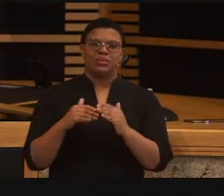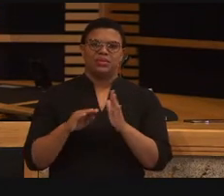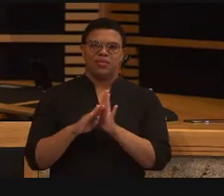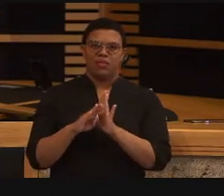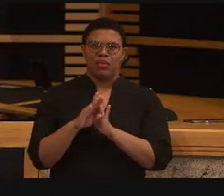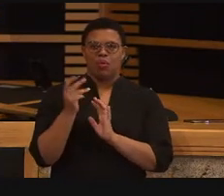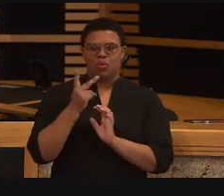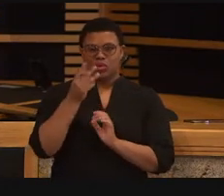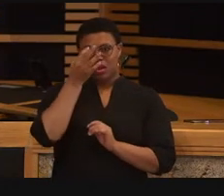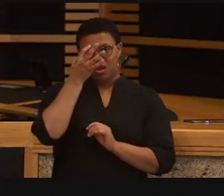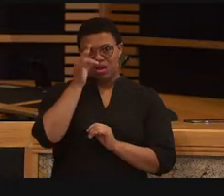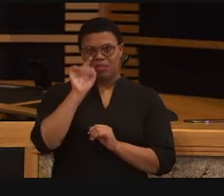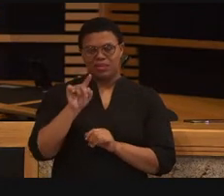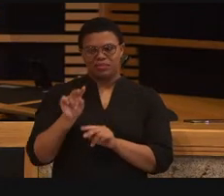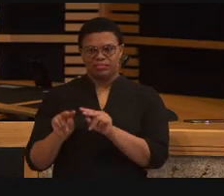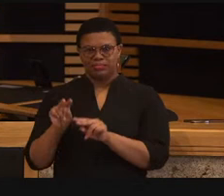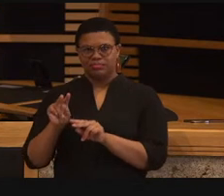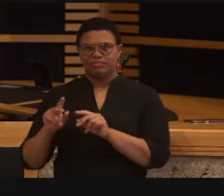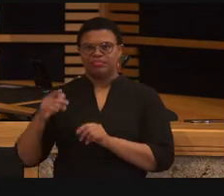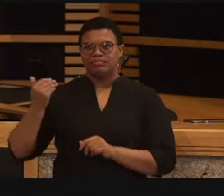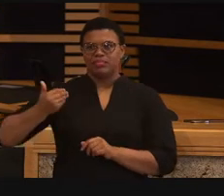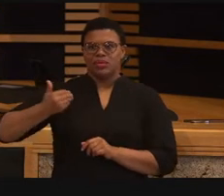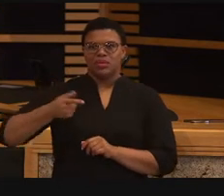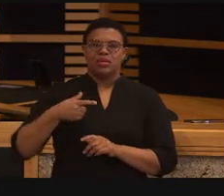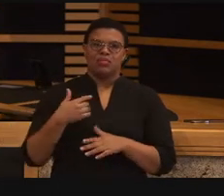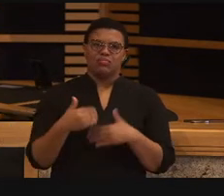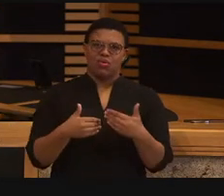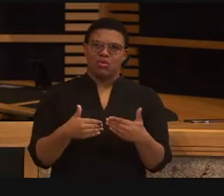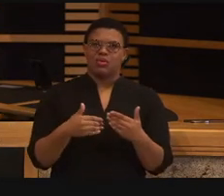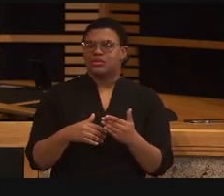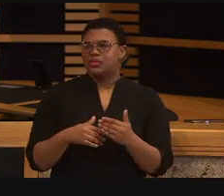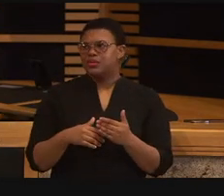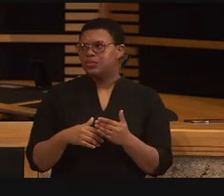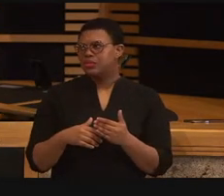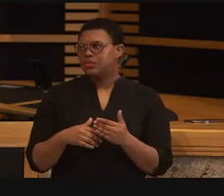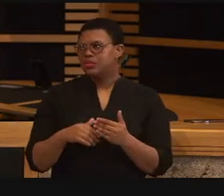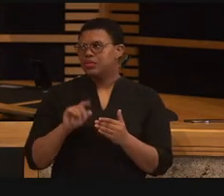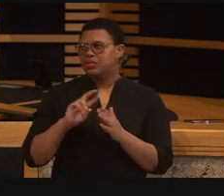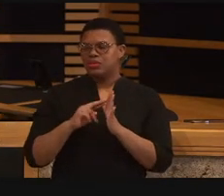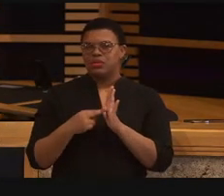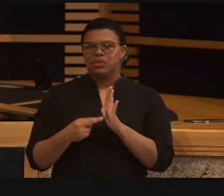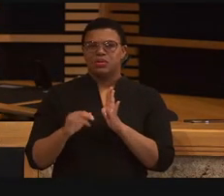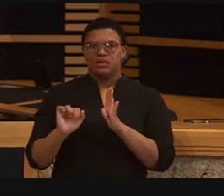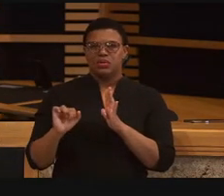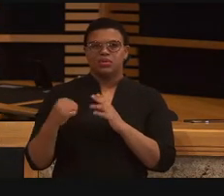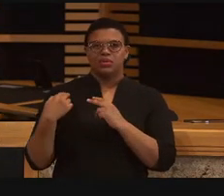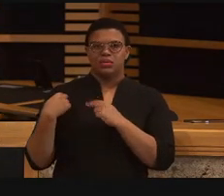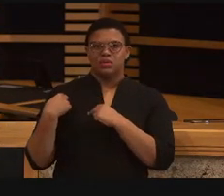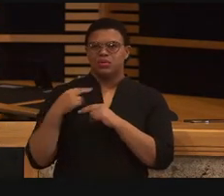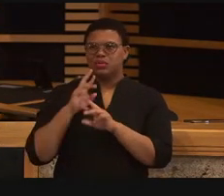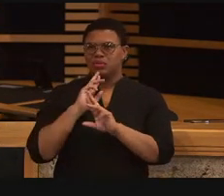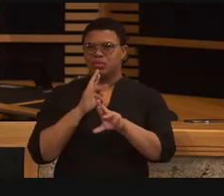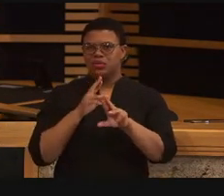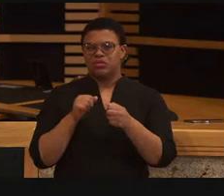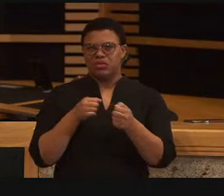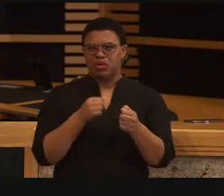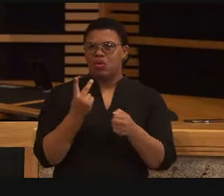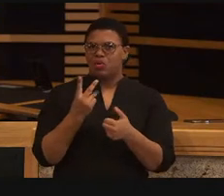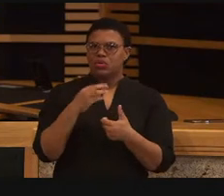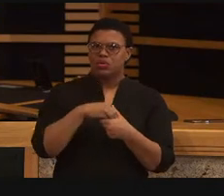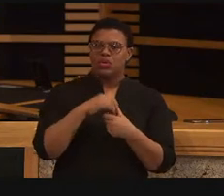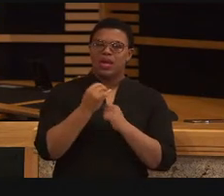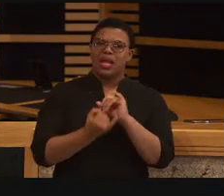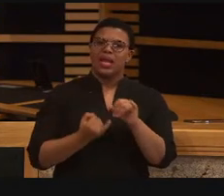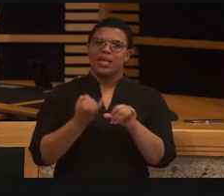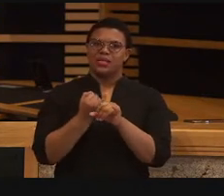to monitor and report regularly on progress towards the goals of climate change response strategy, and to engage in international